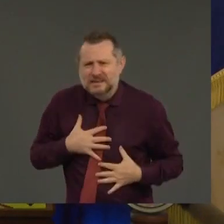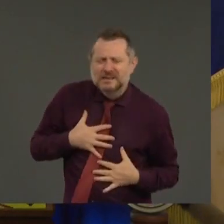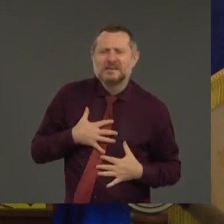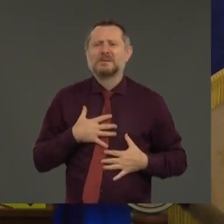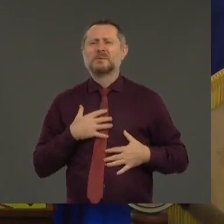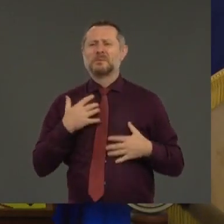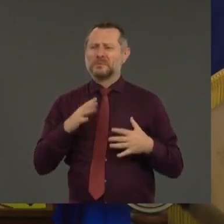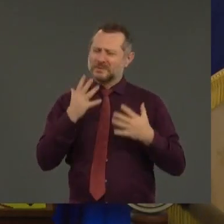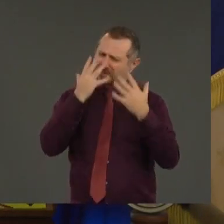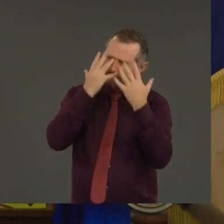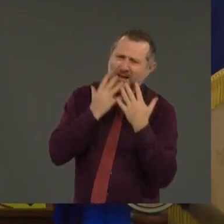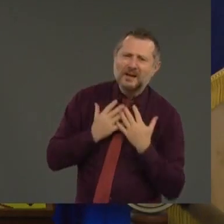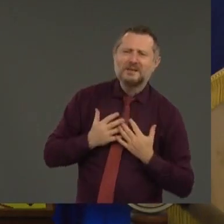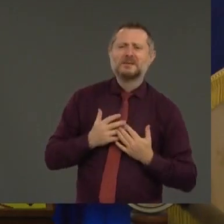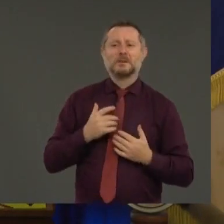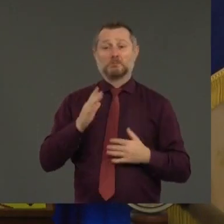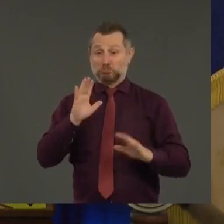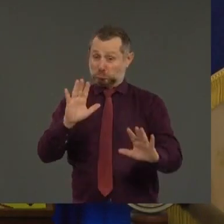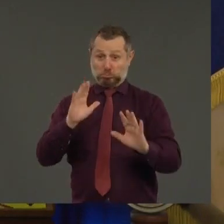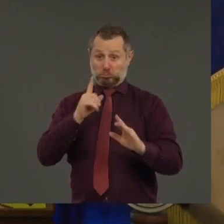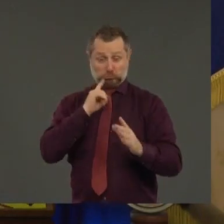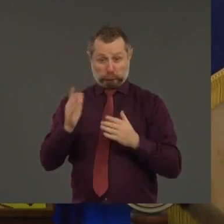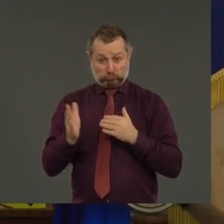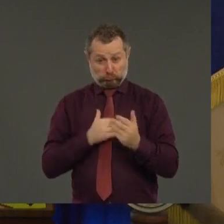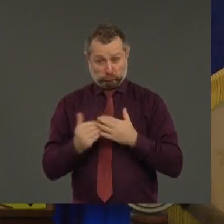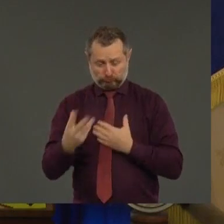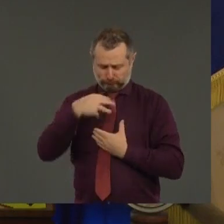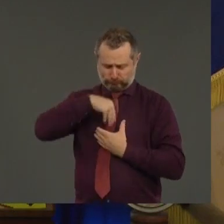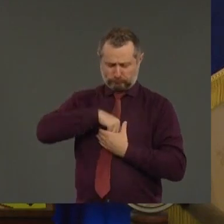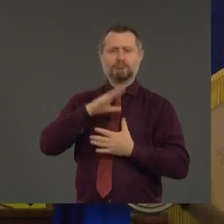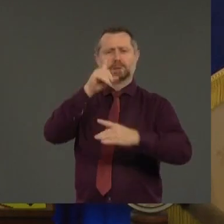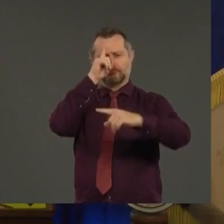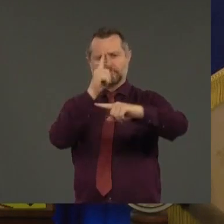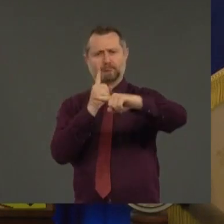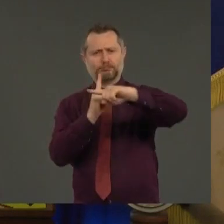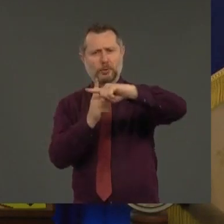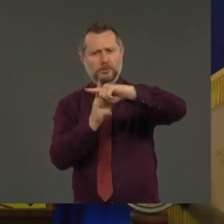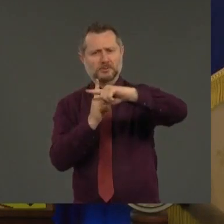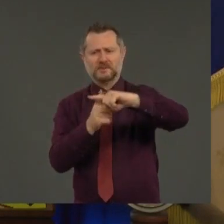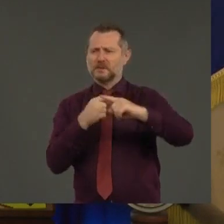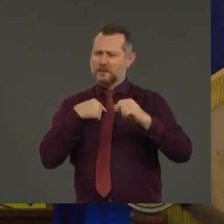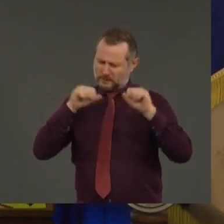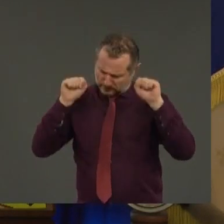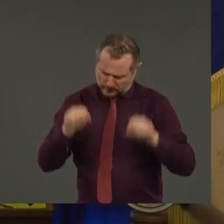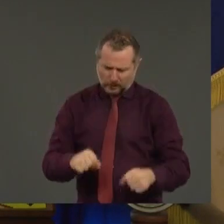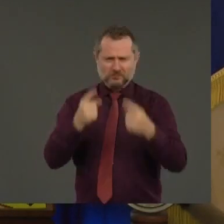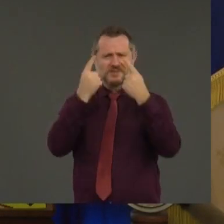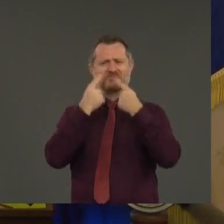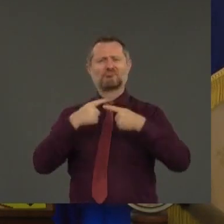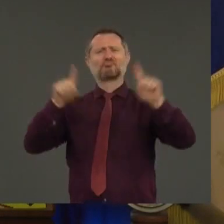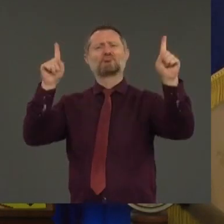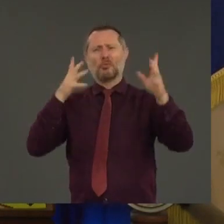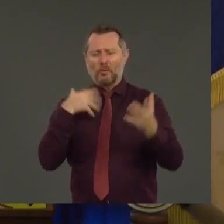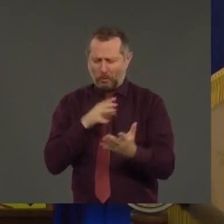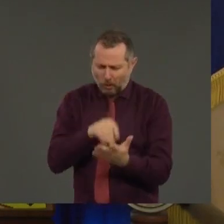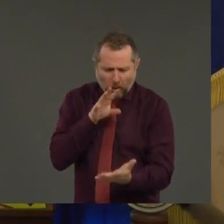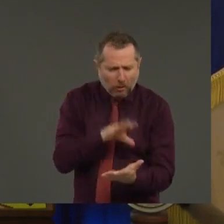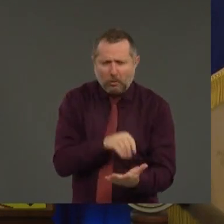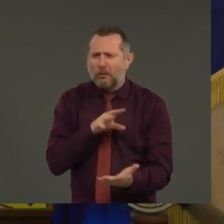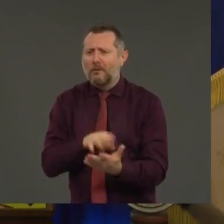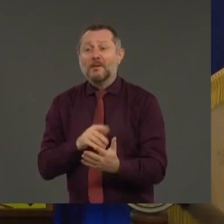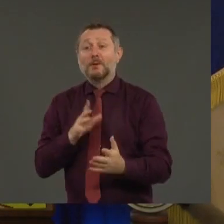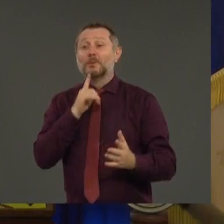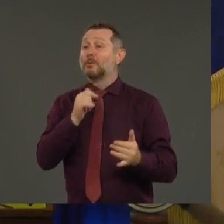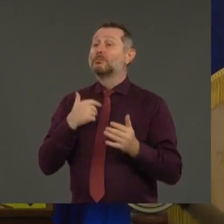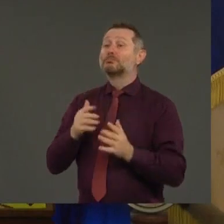I really believe we will be the better for it. I believe we are. I was talking to Michaela